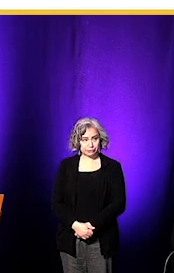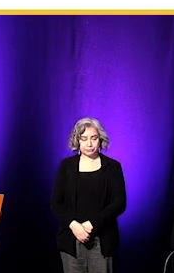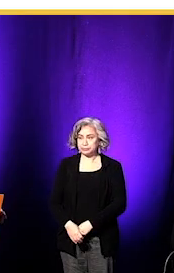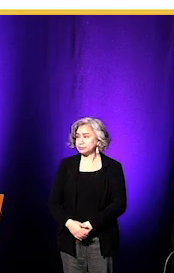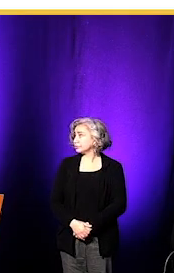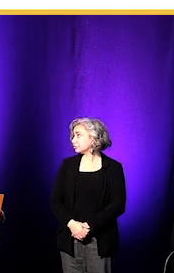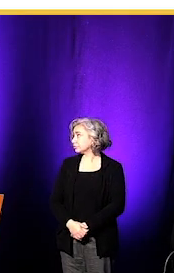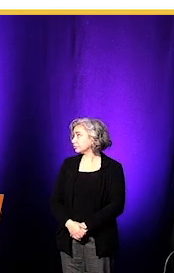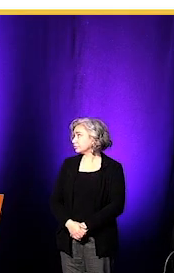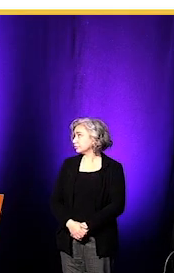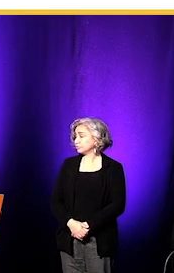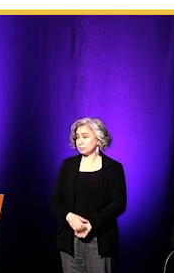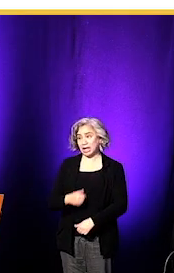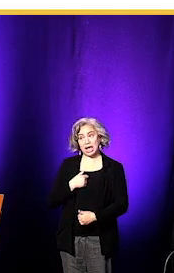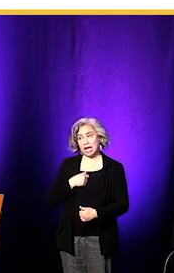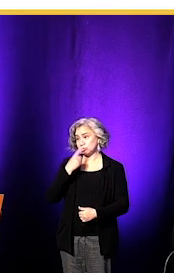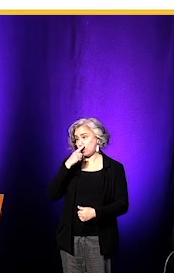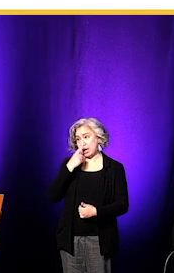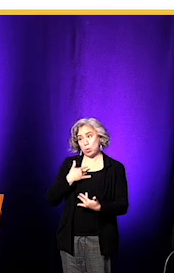I'm pretty good at wait time, so.